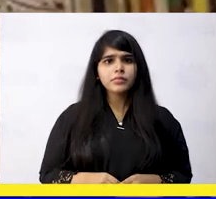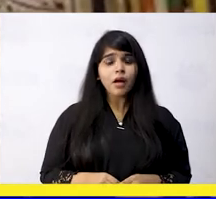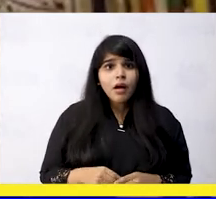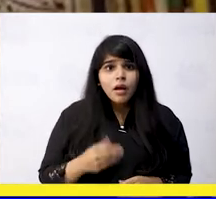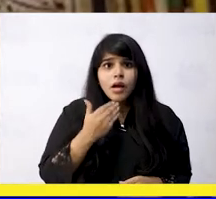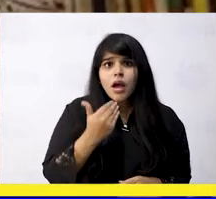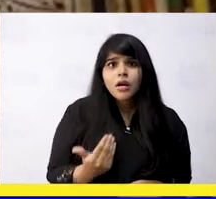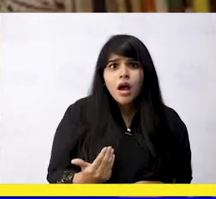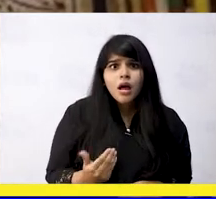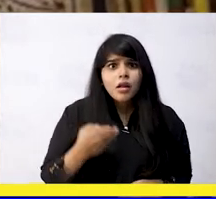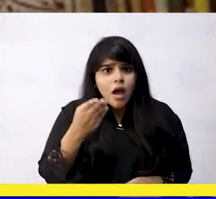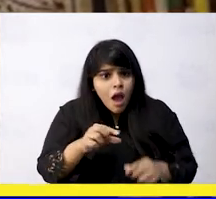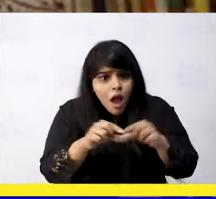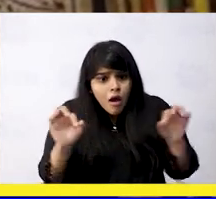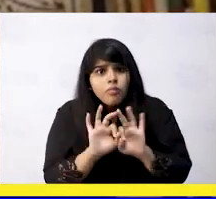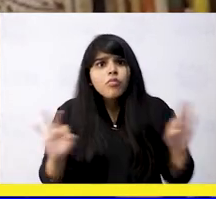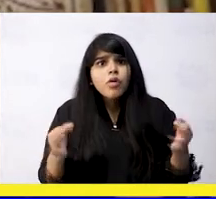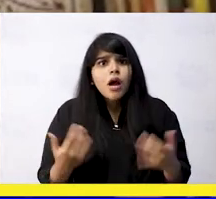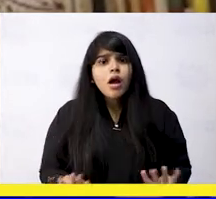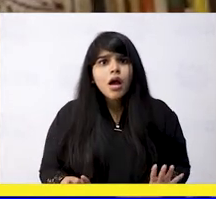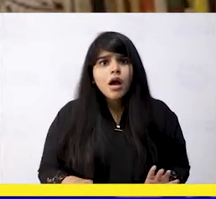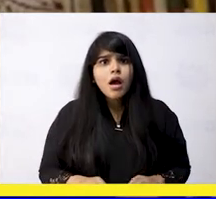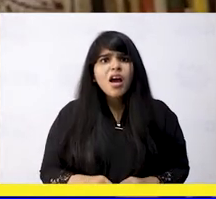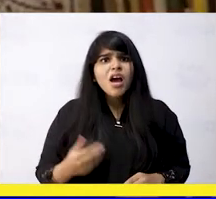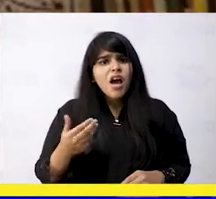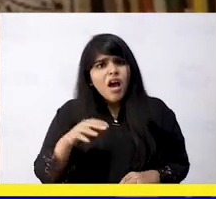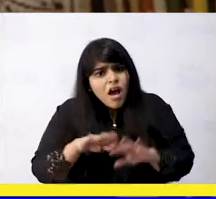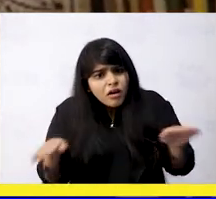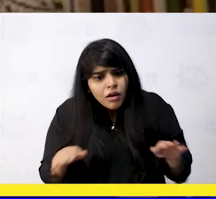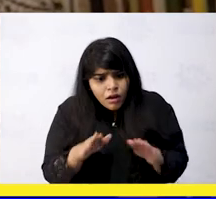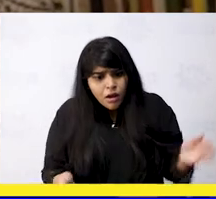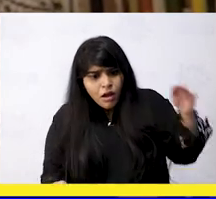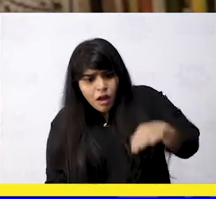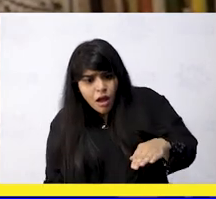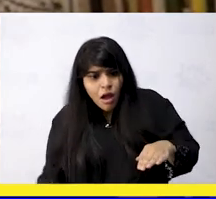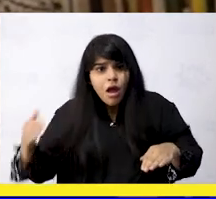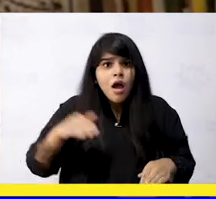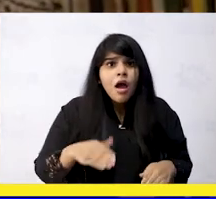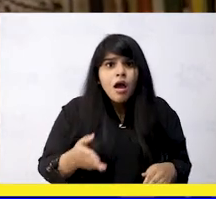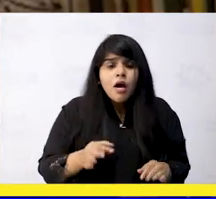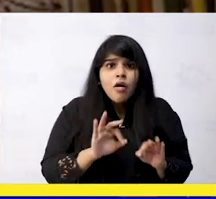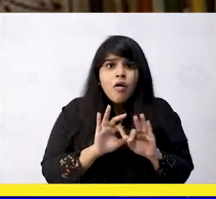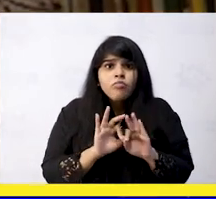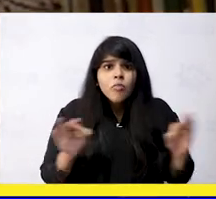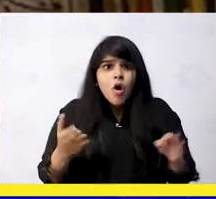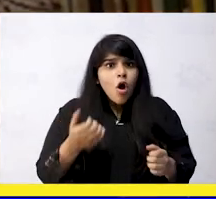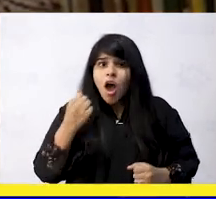"It's the finish line, and The tortoise is